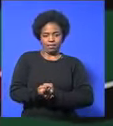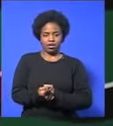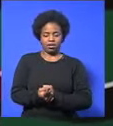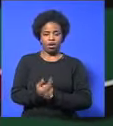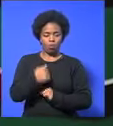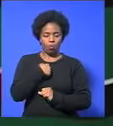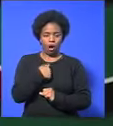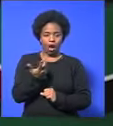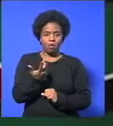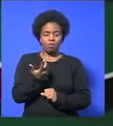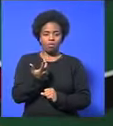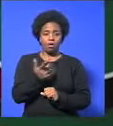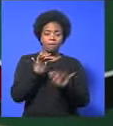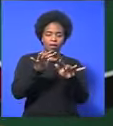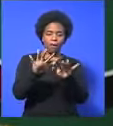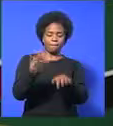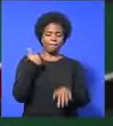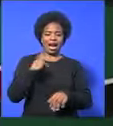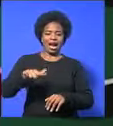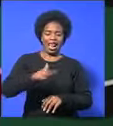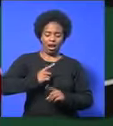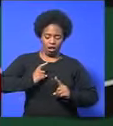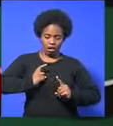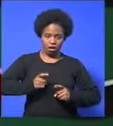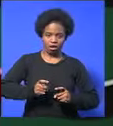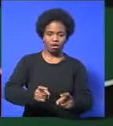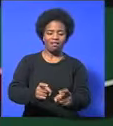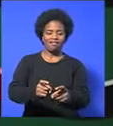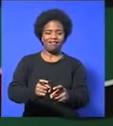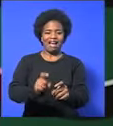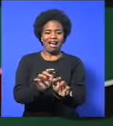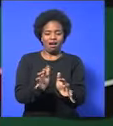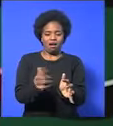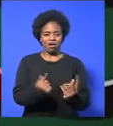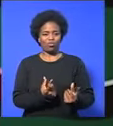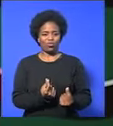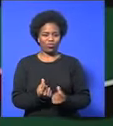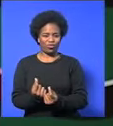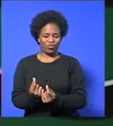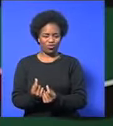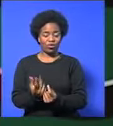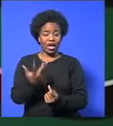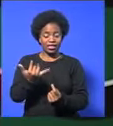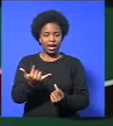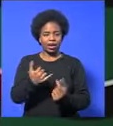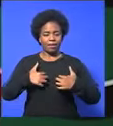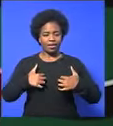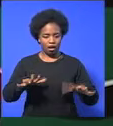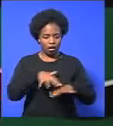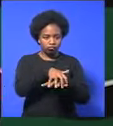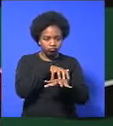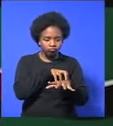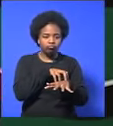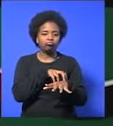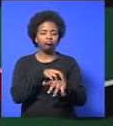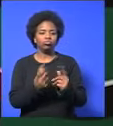to accelerate land redistribution and drive the agricultural revolution that they want